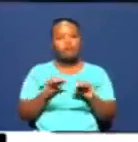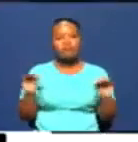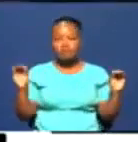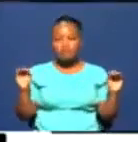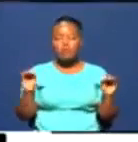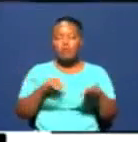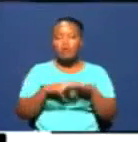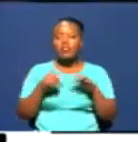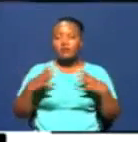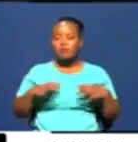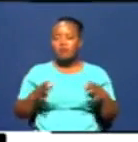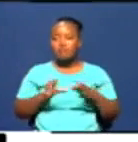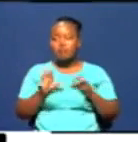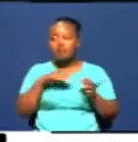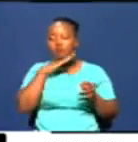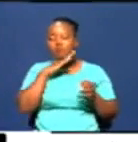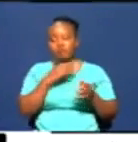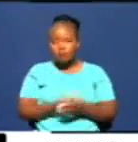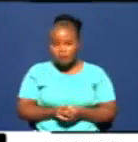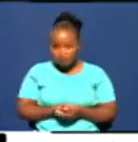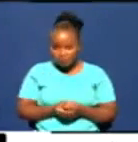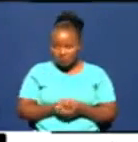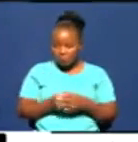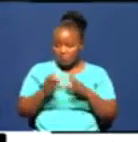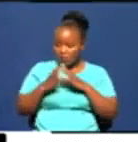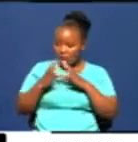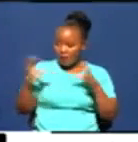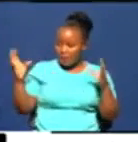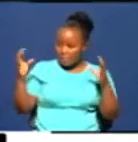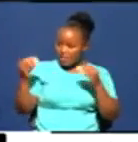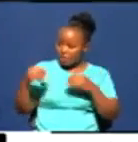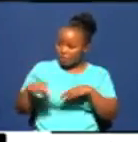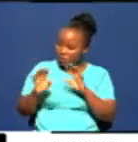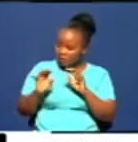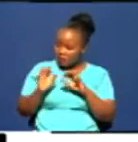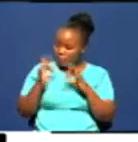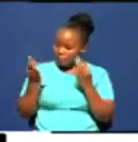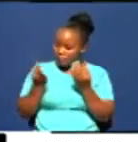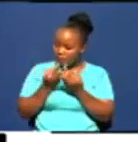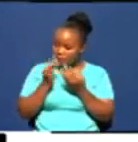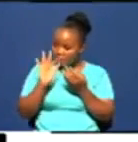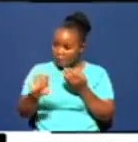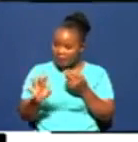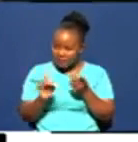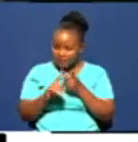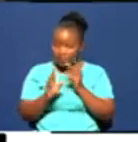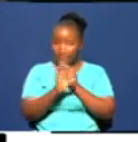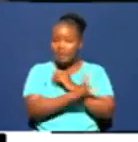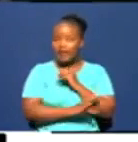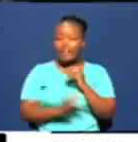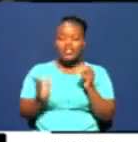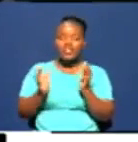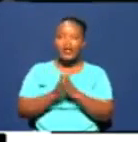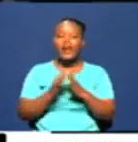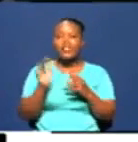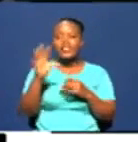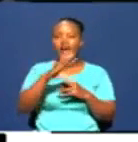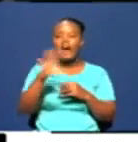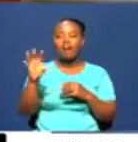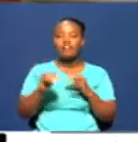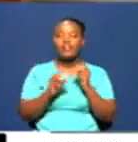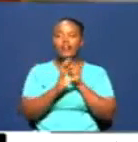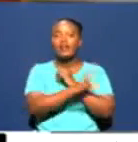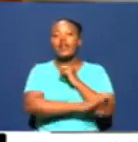of his stature. His death has been termed as a big blow, not just to his family, but the country and the continent at large.